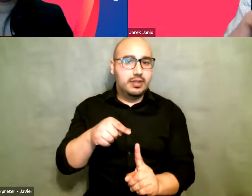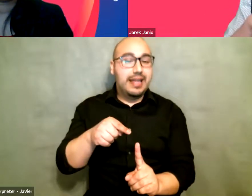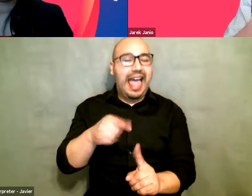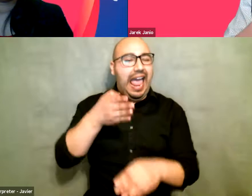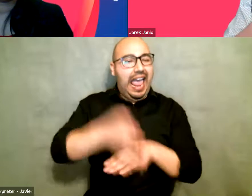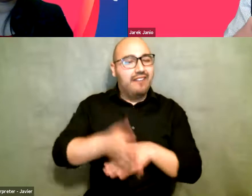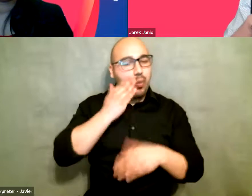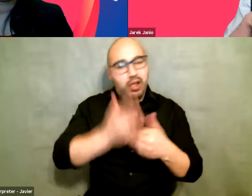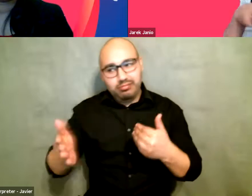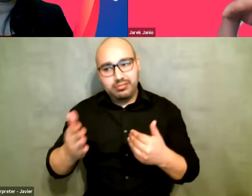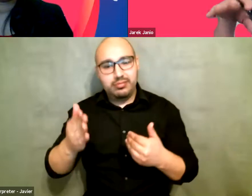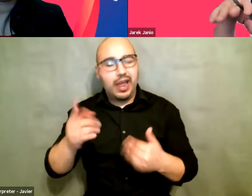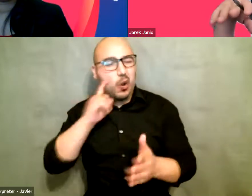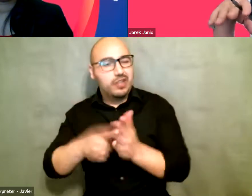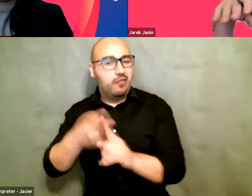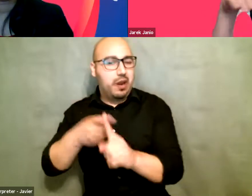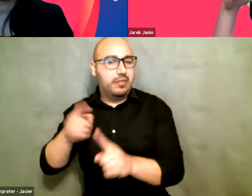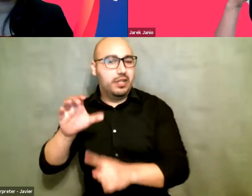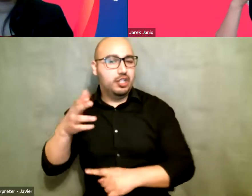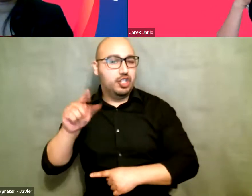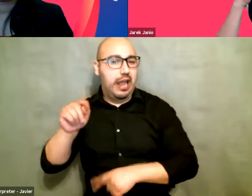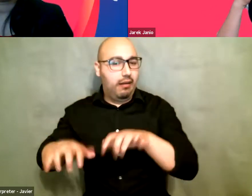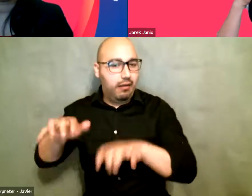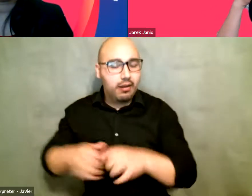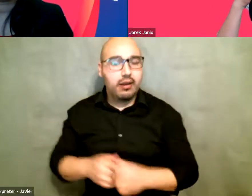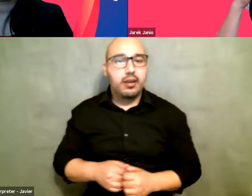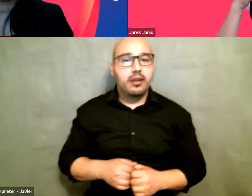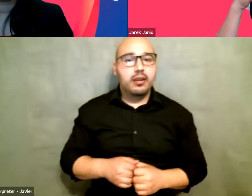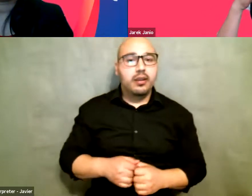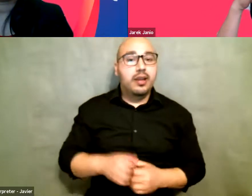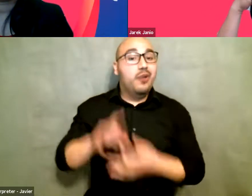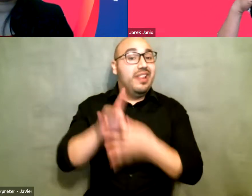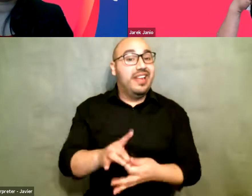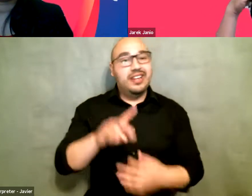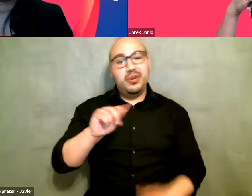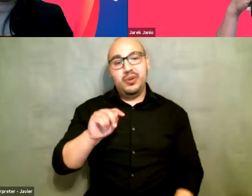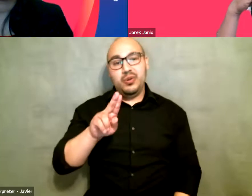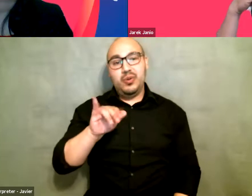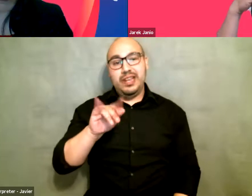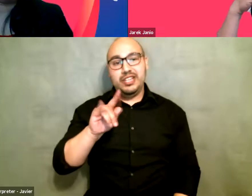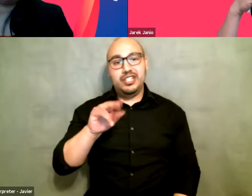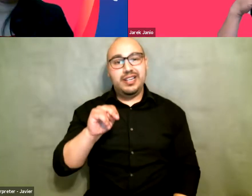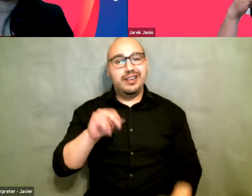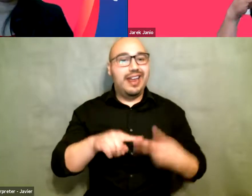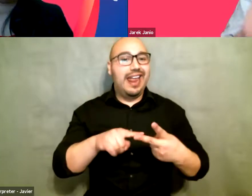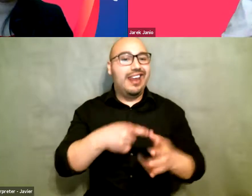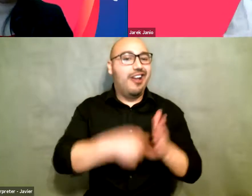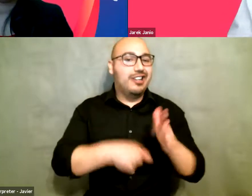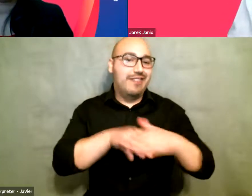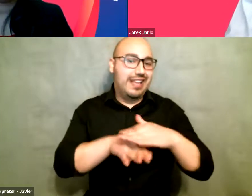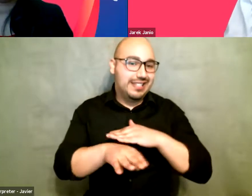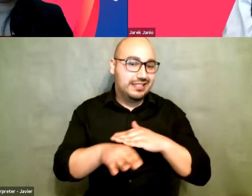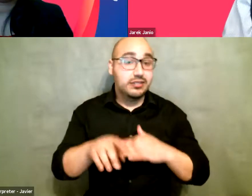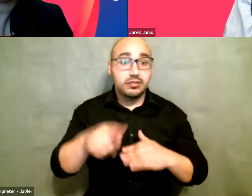this, I see in the chat here, will have to do with tuition and cost of access. Mm-hmm. If you could